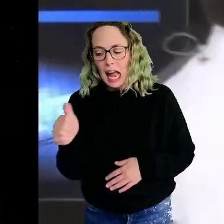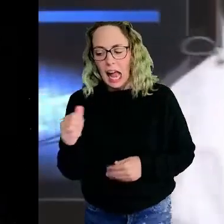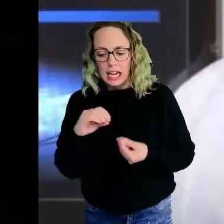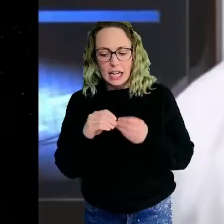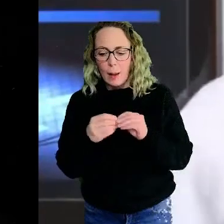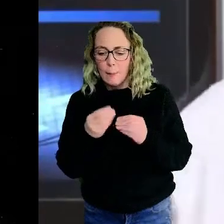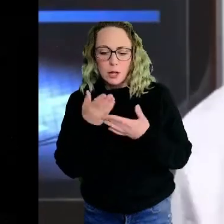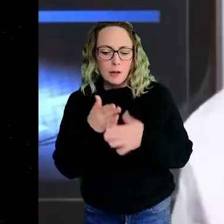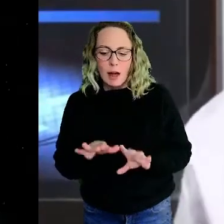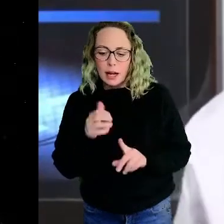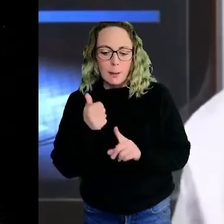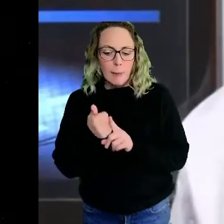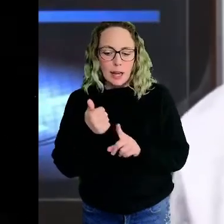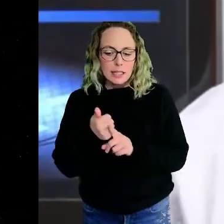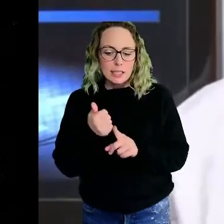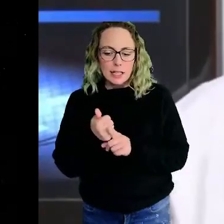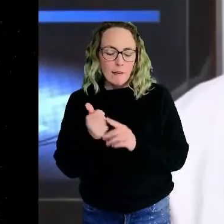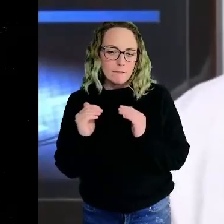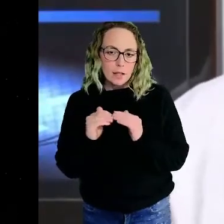1.